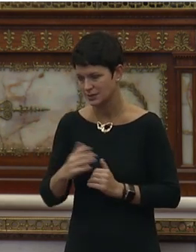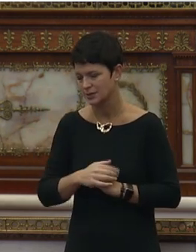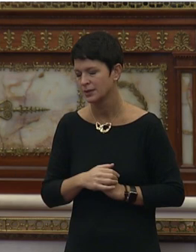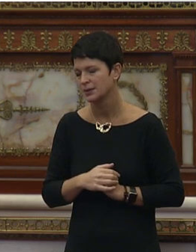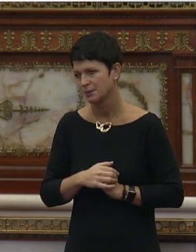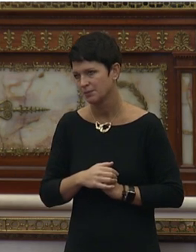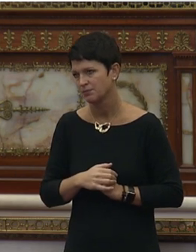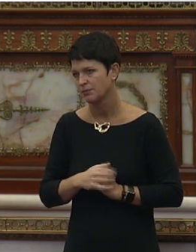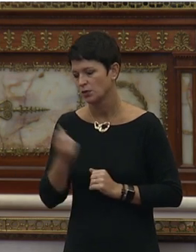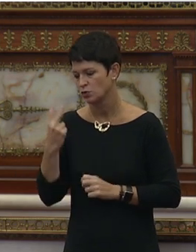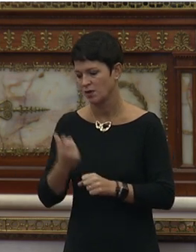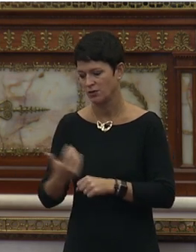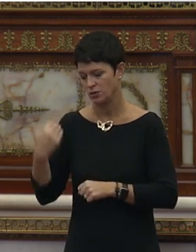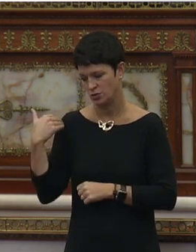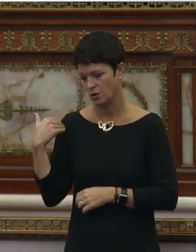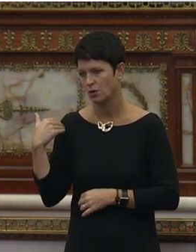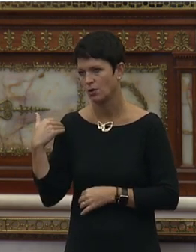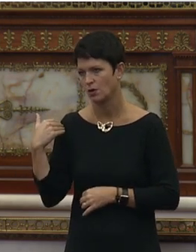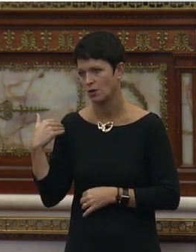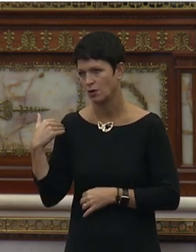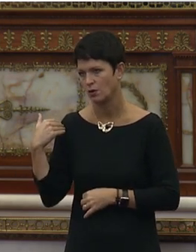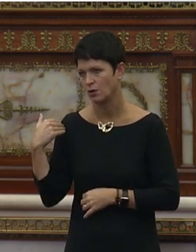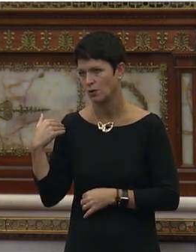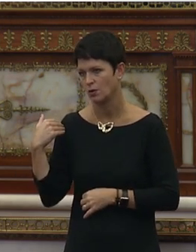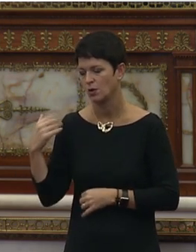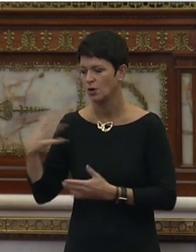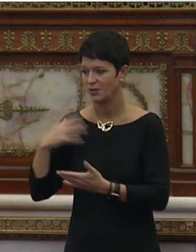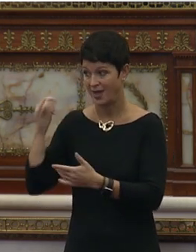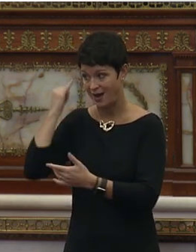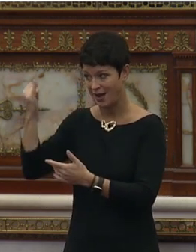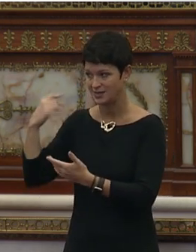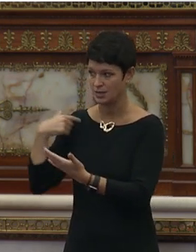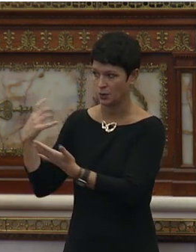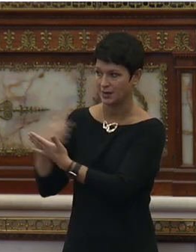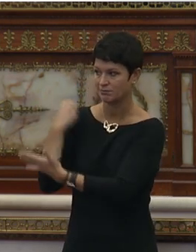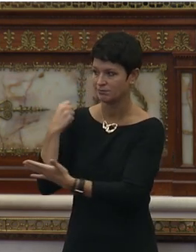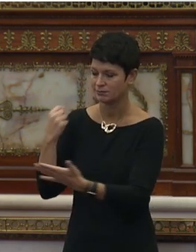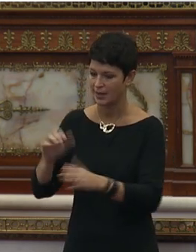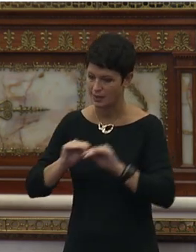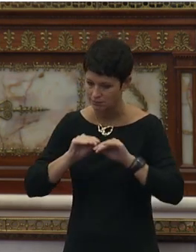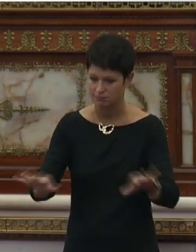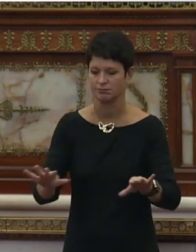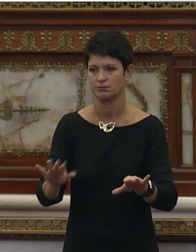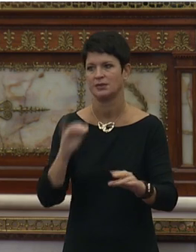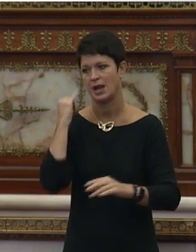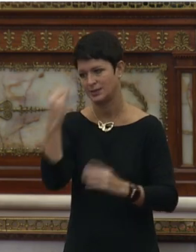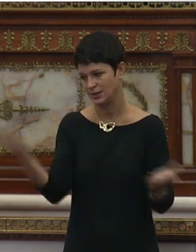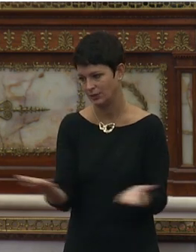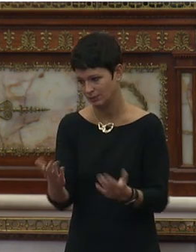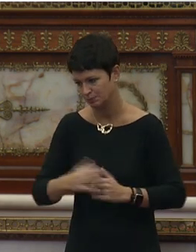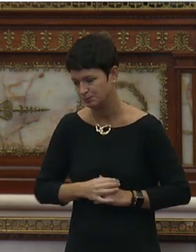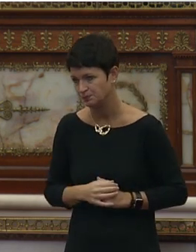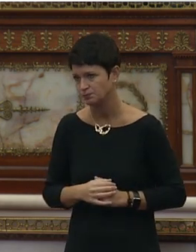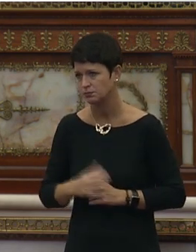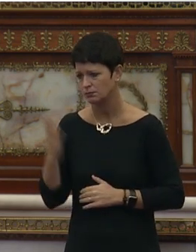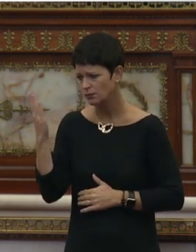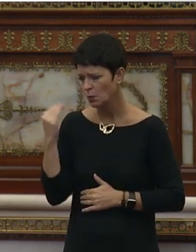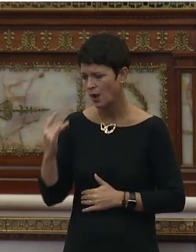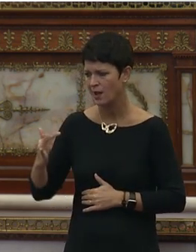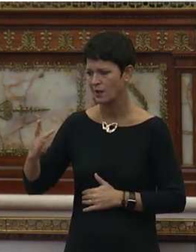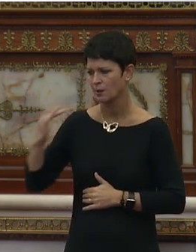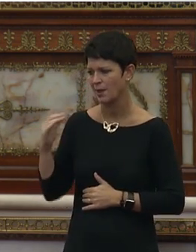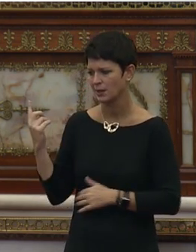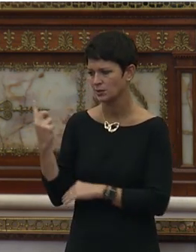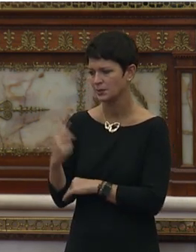then, 12 years ago, grabbed onto that idea and have pushed that forward. The reason, I take you back to a